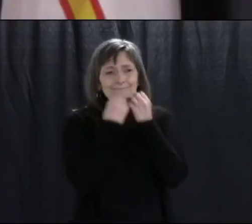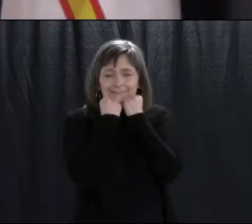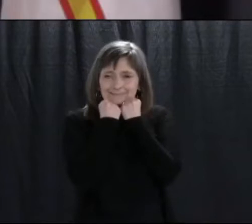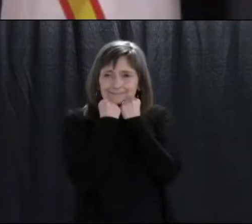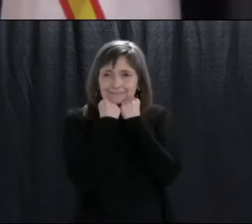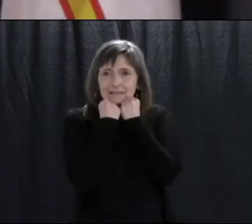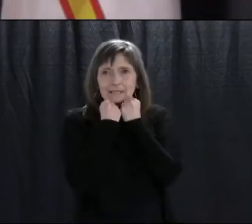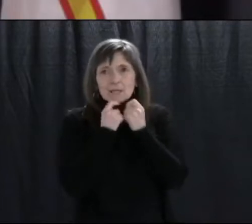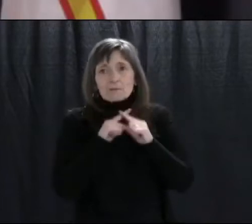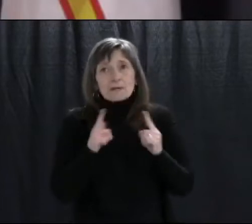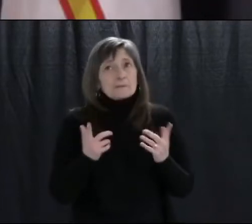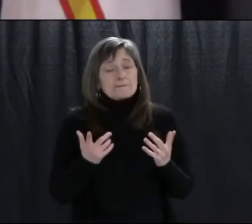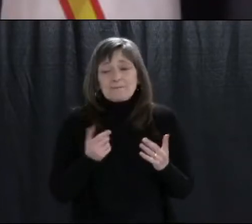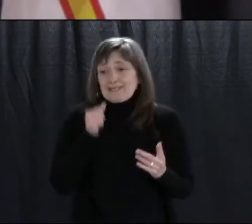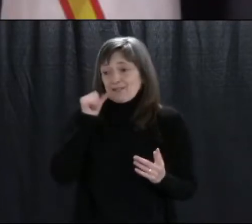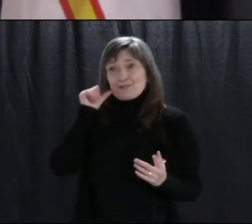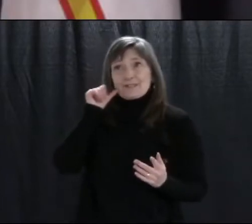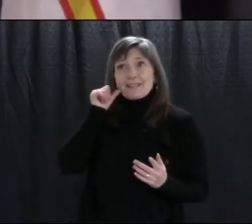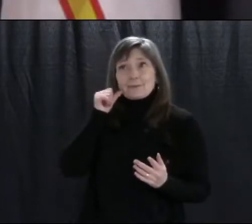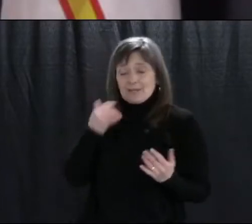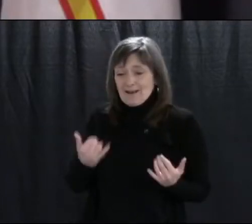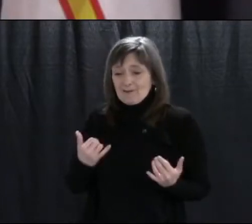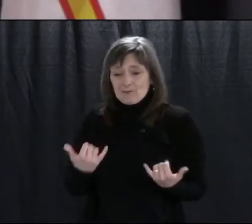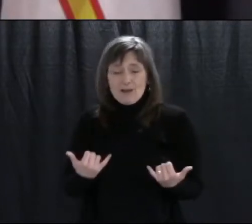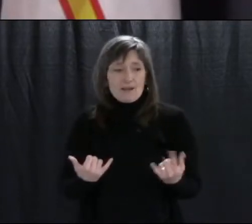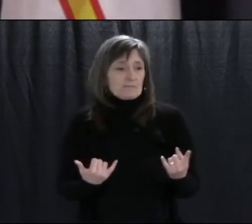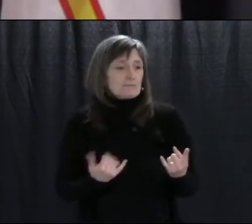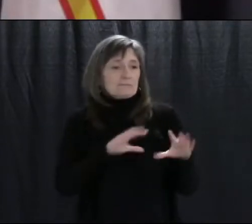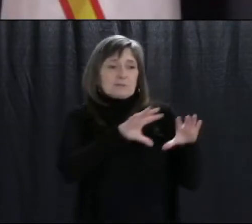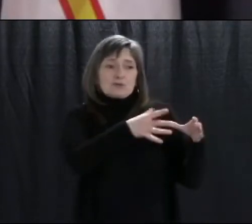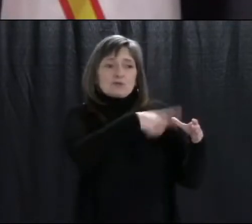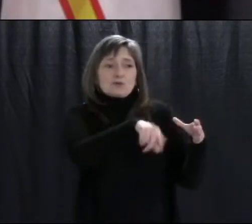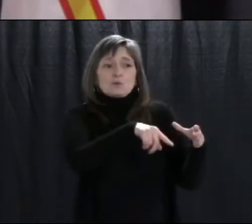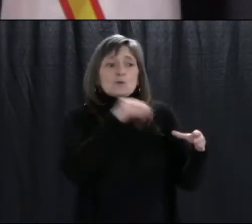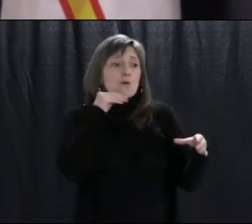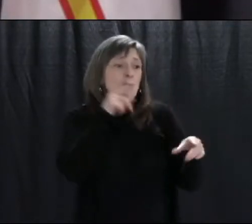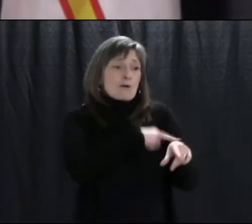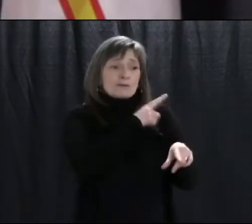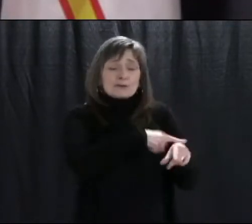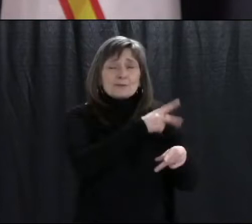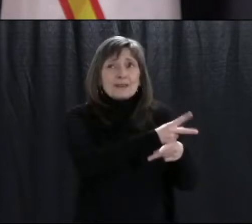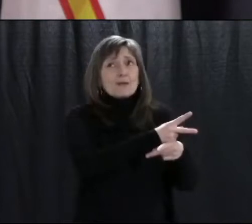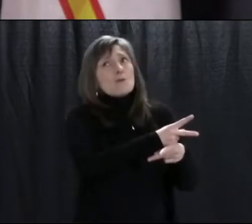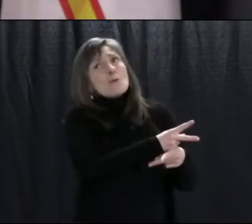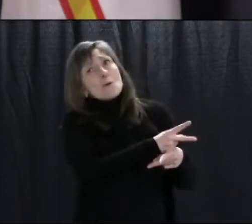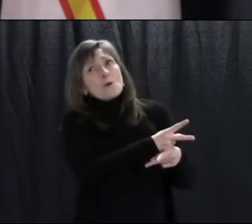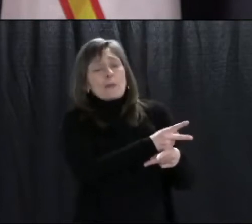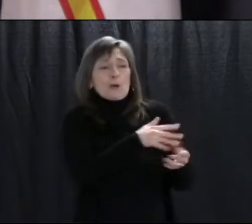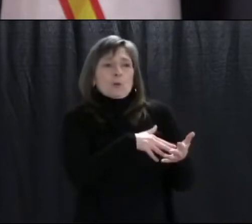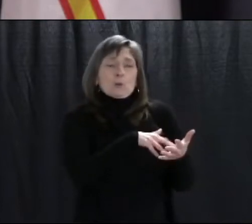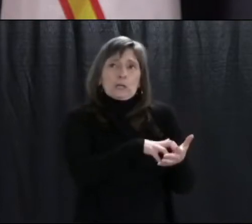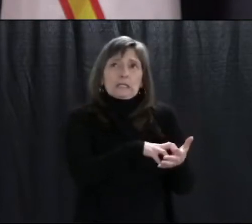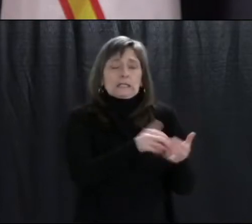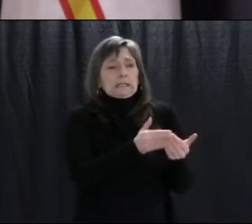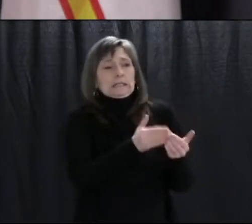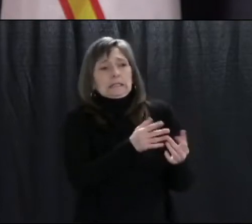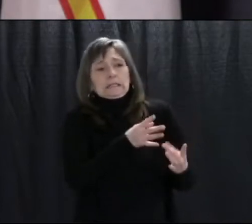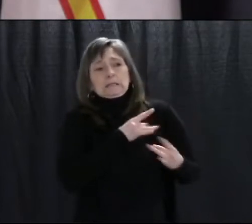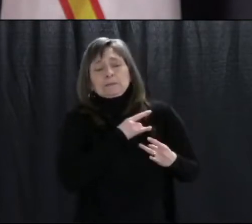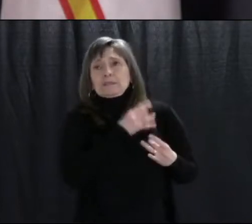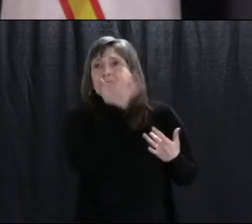it's, things are changing, and we recognize that they are the most vulnerable to a large extent of people in our society. And we know from the history of